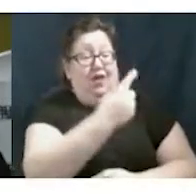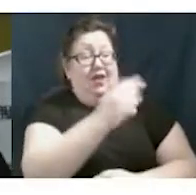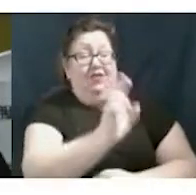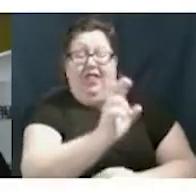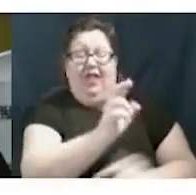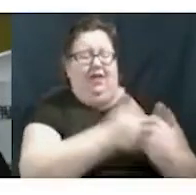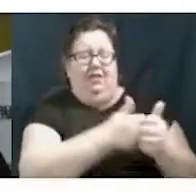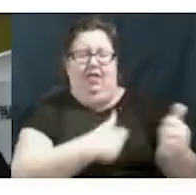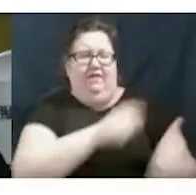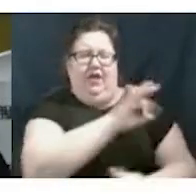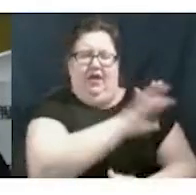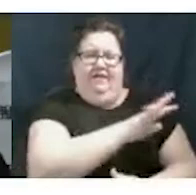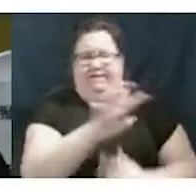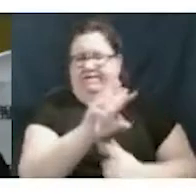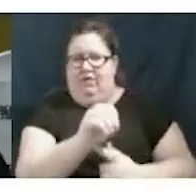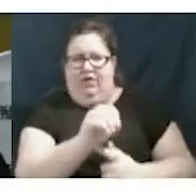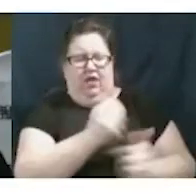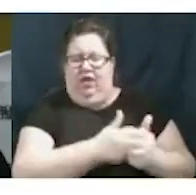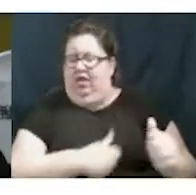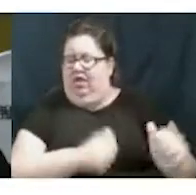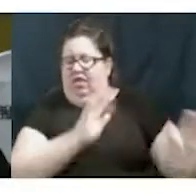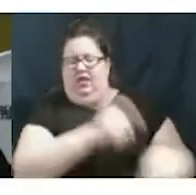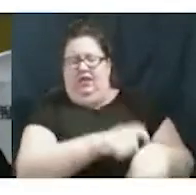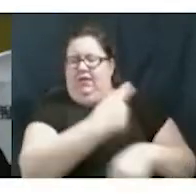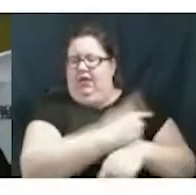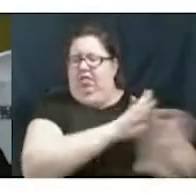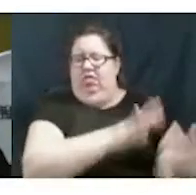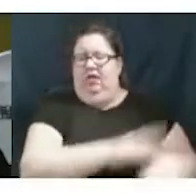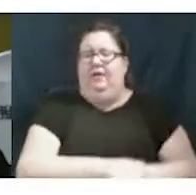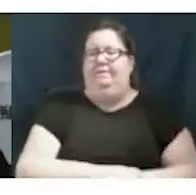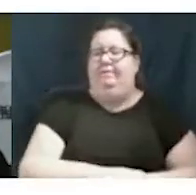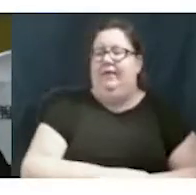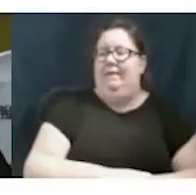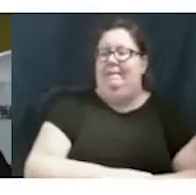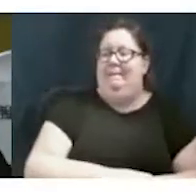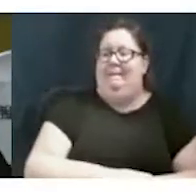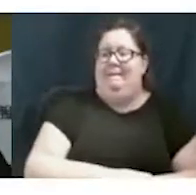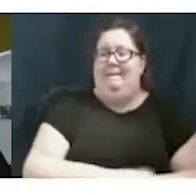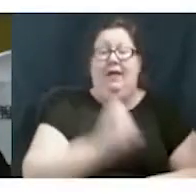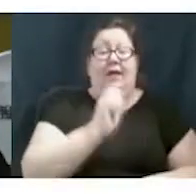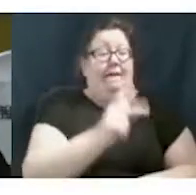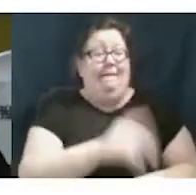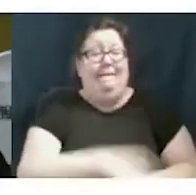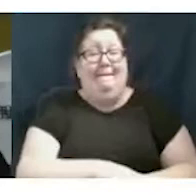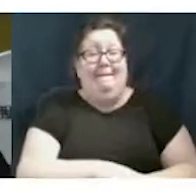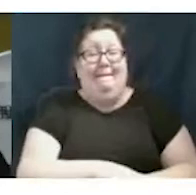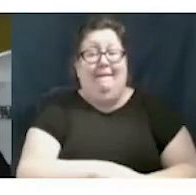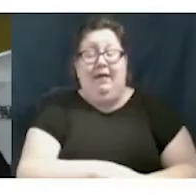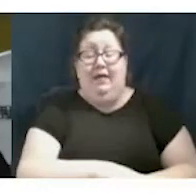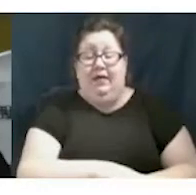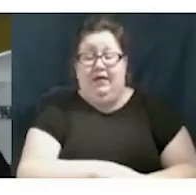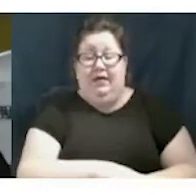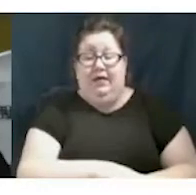I can't mess with that mess. Yeah. Certain times of the day. All right, I got to do make another session. Thanks for your work, and I'll get